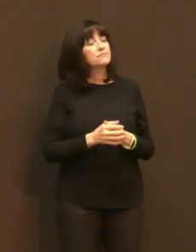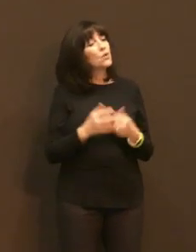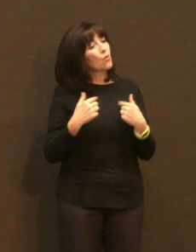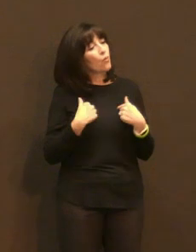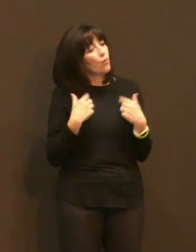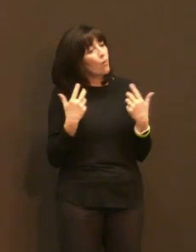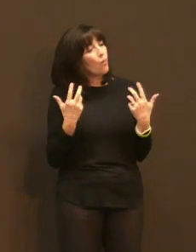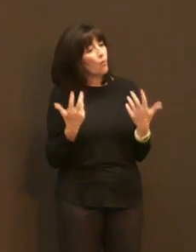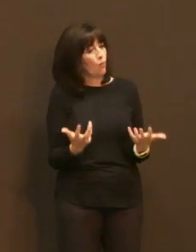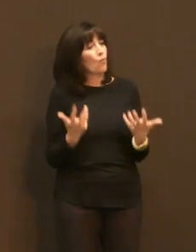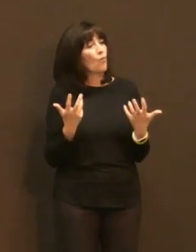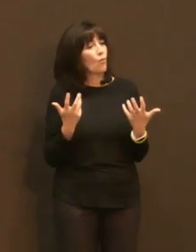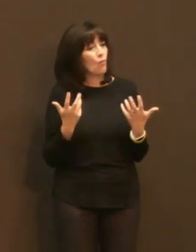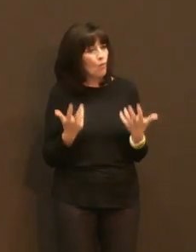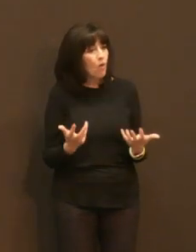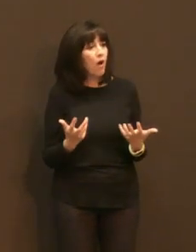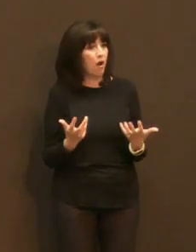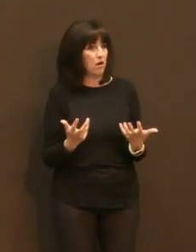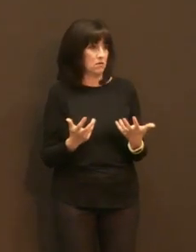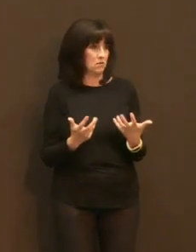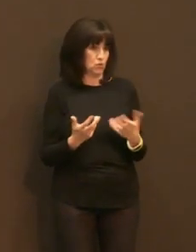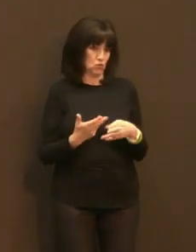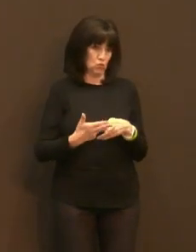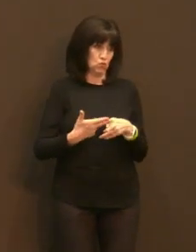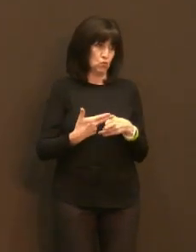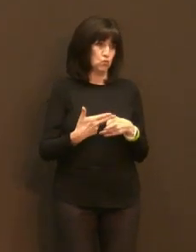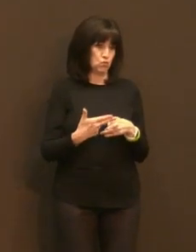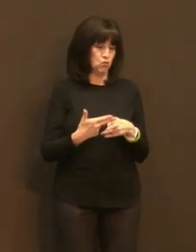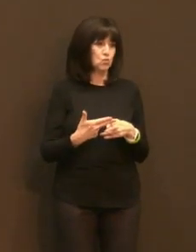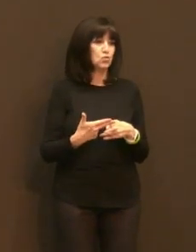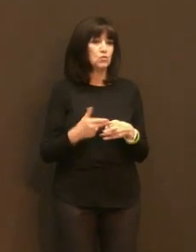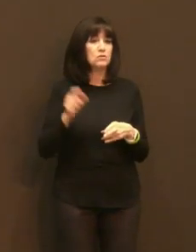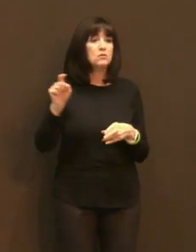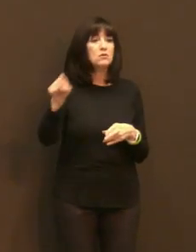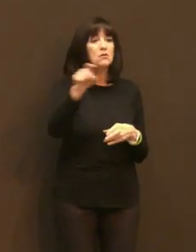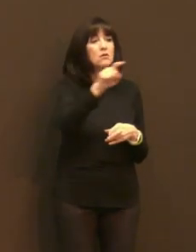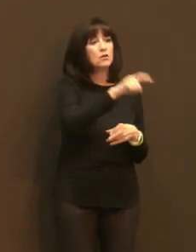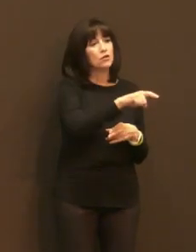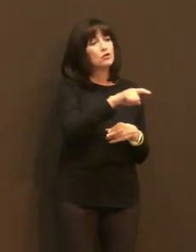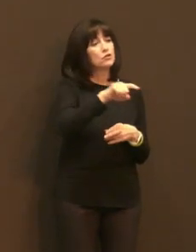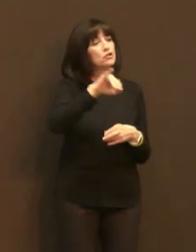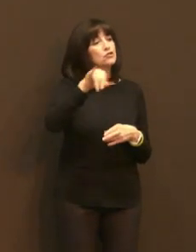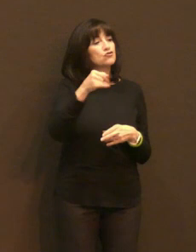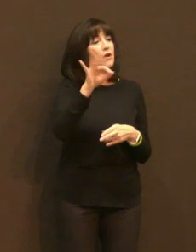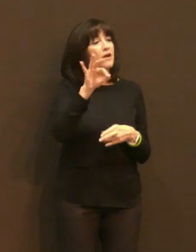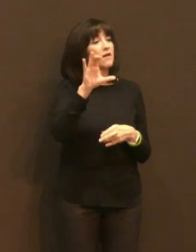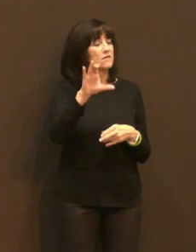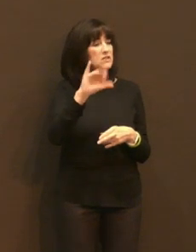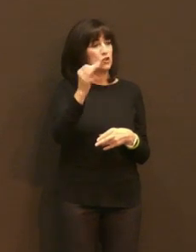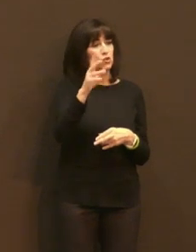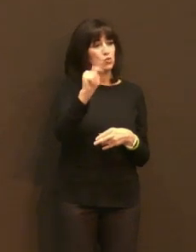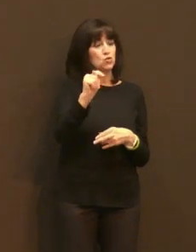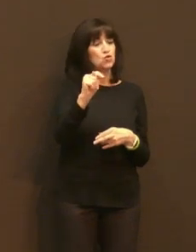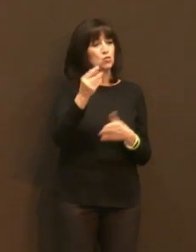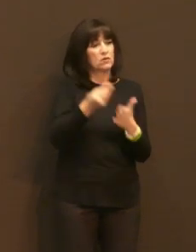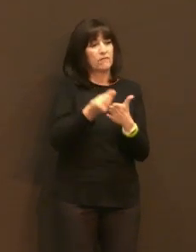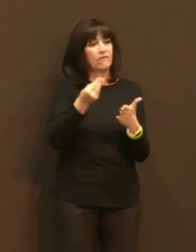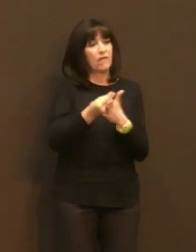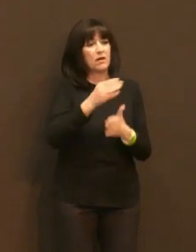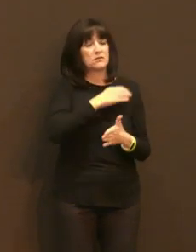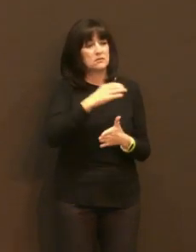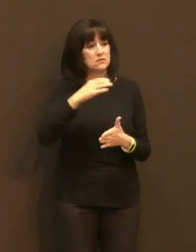bringing back at least the joint finance committees. I know there's been some conversation about that between Director Jackson